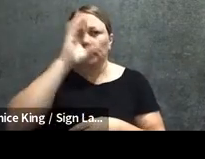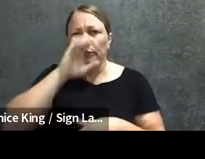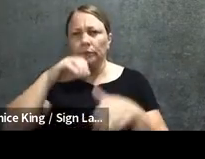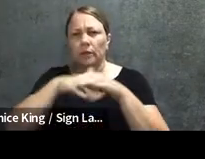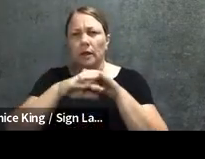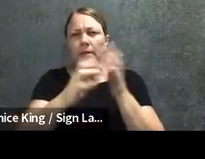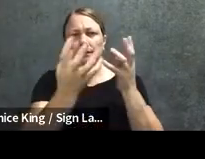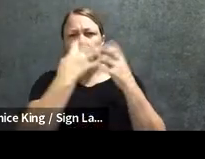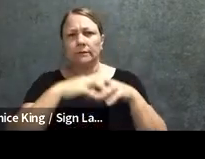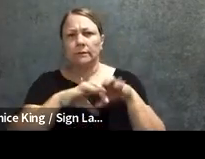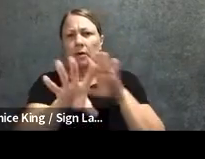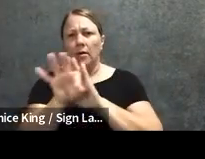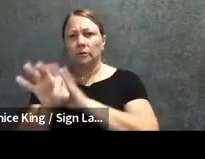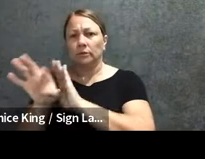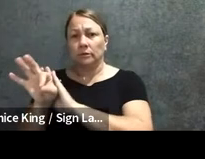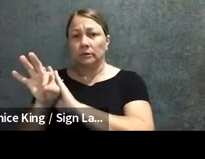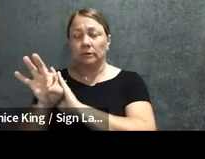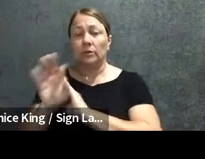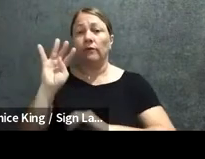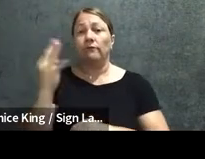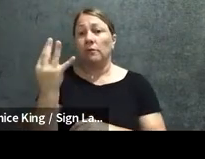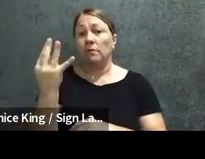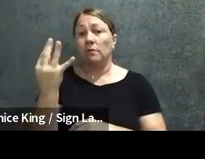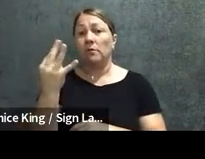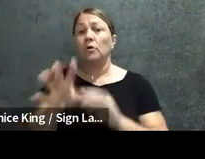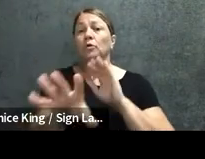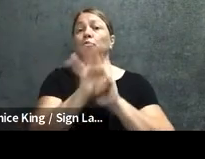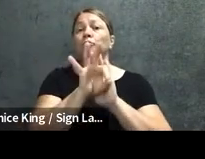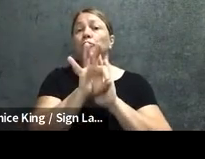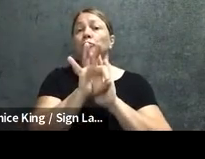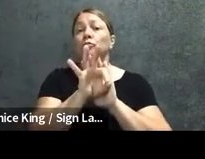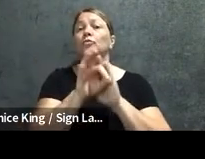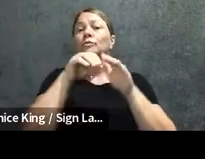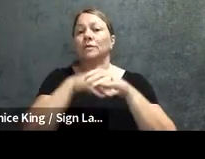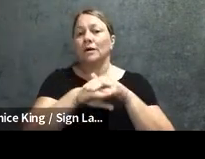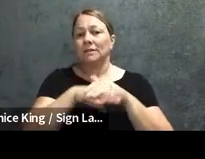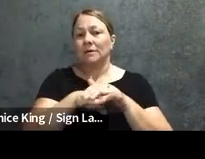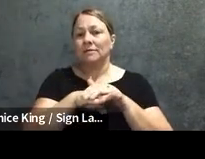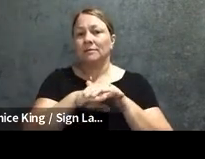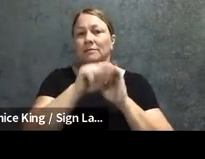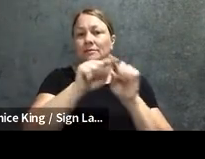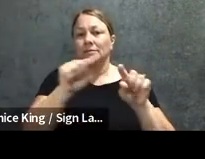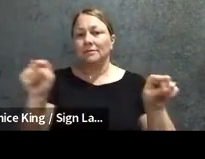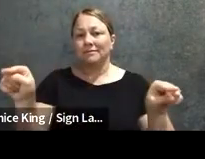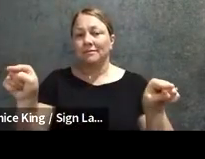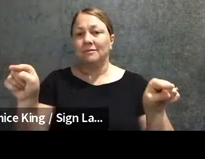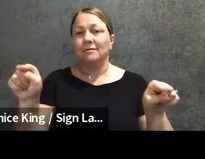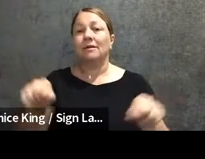accommodation. Implement the accommodation, and then make sure that the accommodation is working by monitoring it.